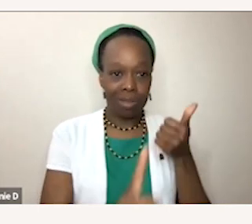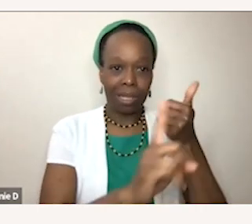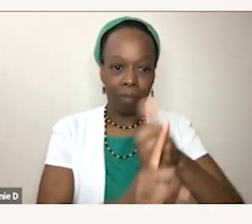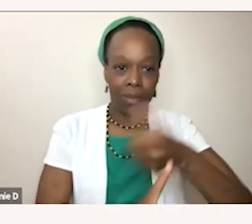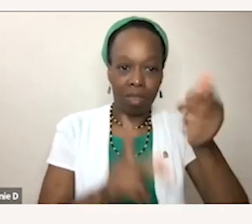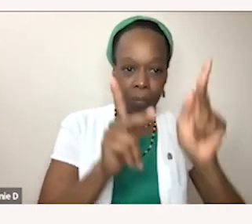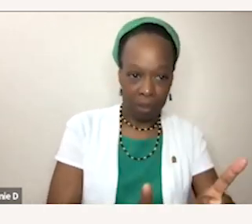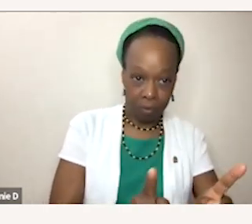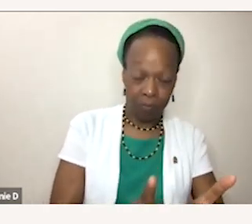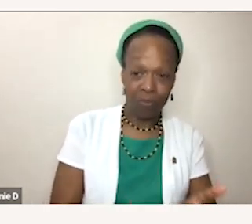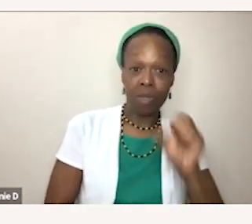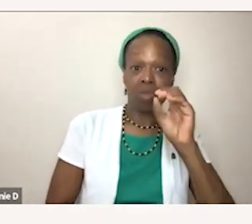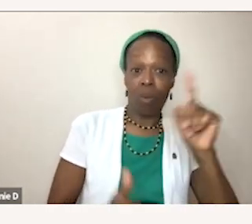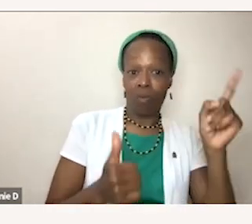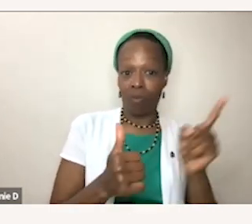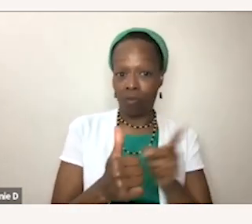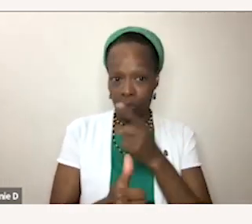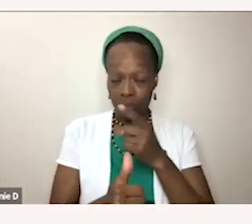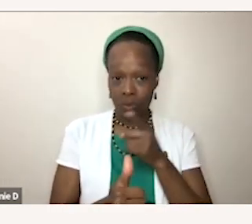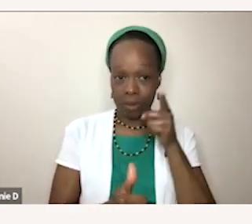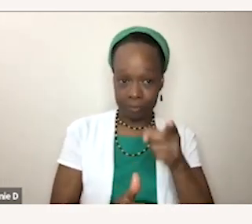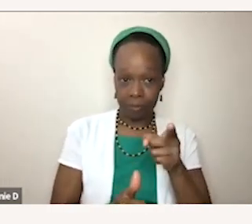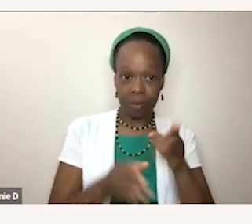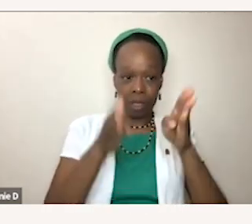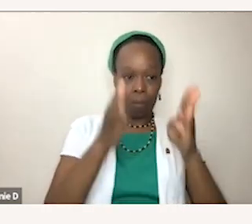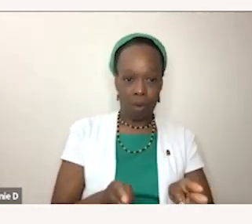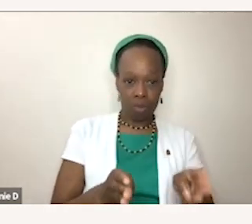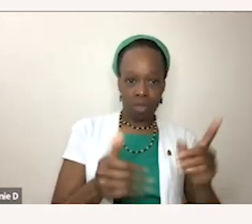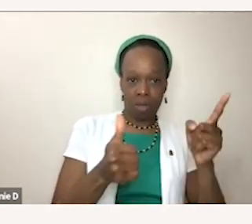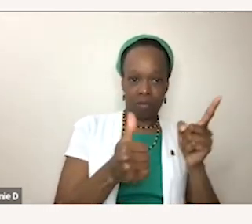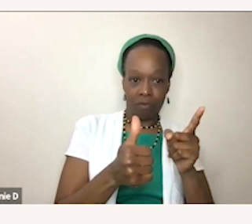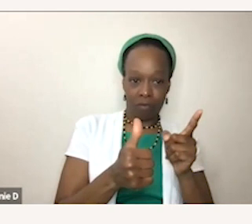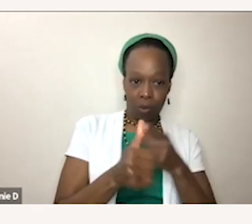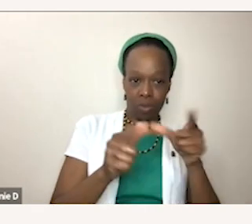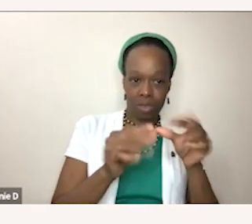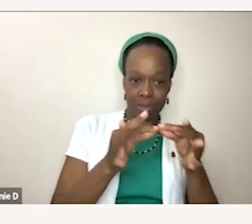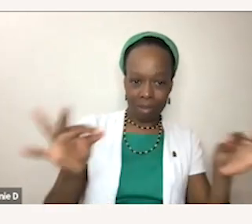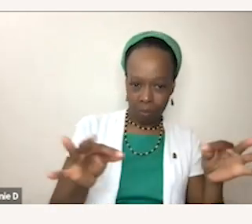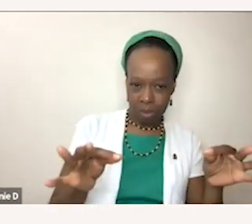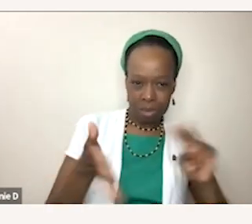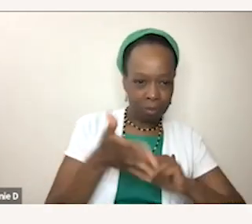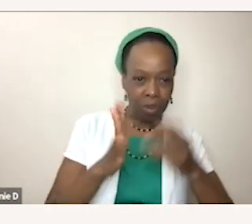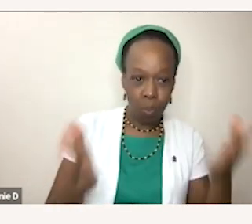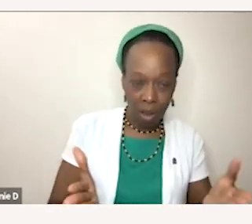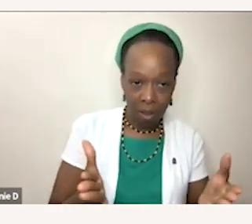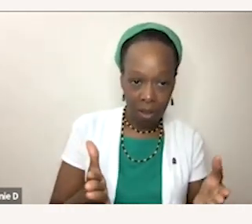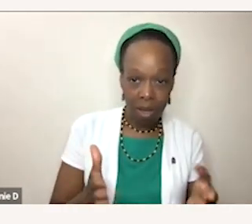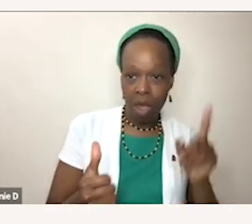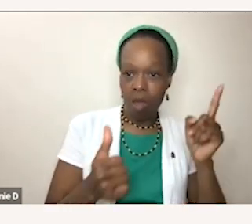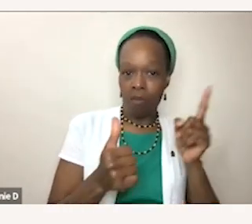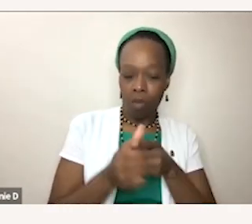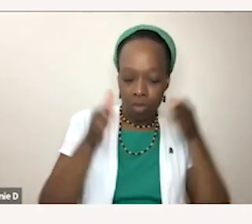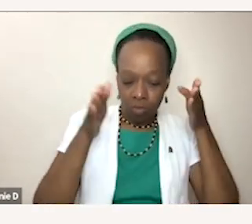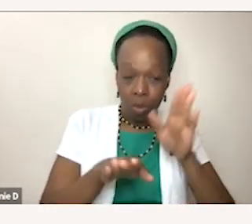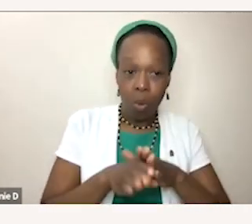So, person-first language. Simply put, it is putting personhood ahead of disability. And so it separates